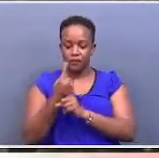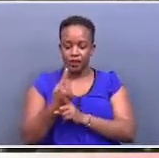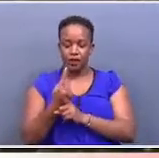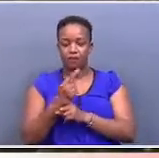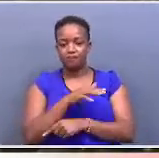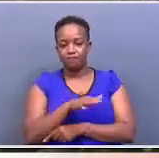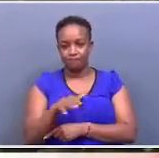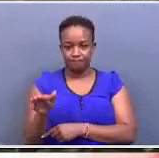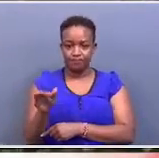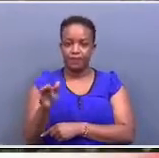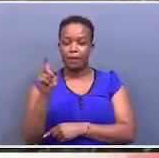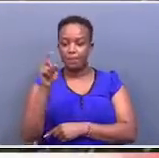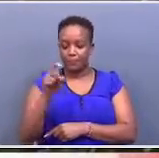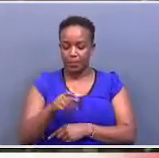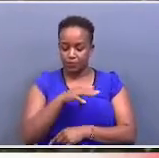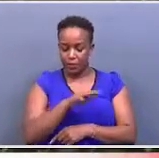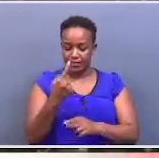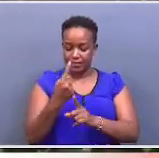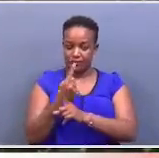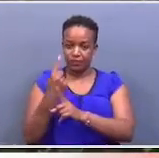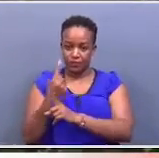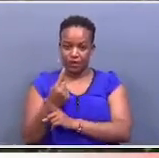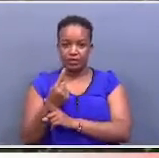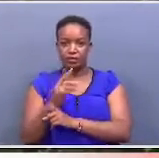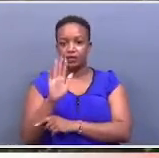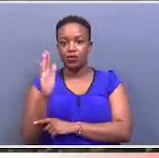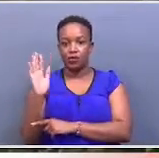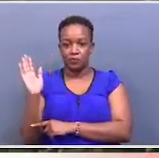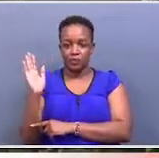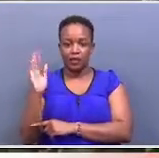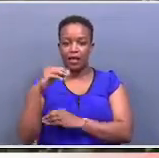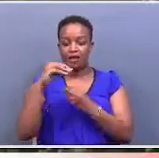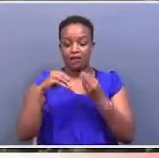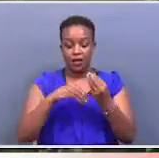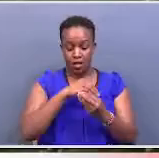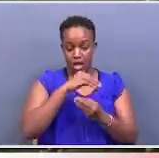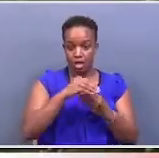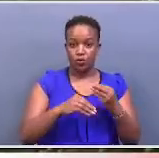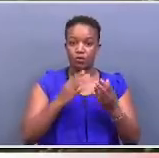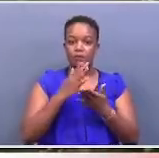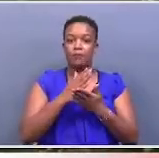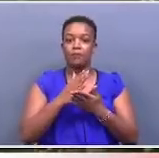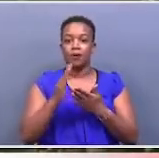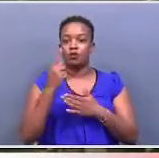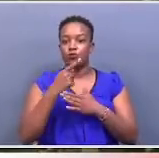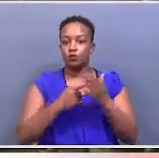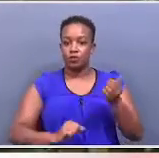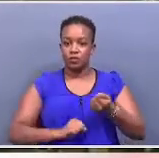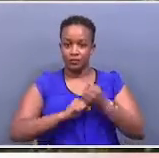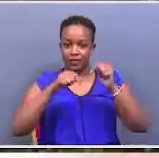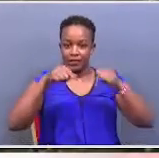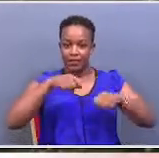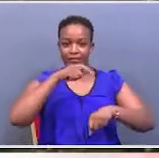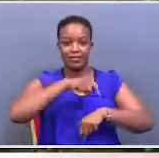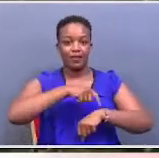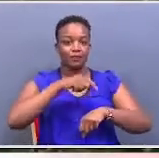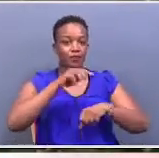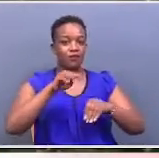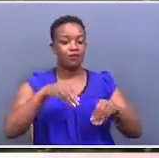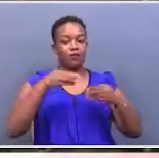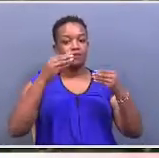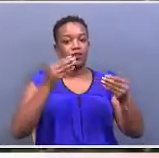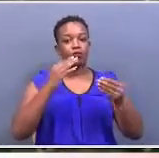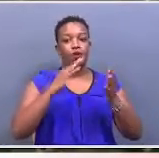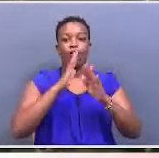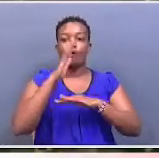promote mambo ya crop diversification na avocado ni mmoja wao ya ile mimea ambayo tuna promote. Kusikia wakati huu tumedistribute over